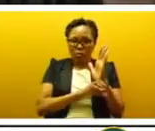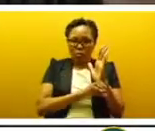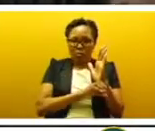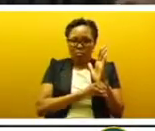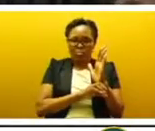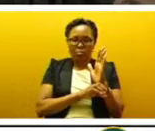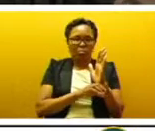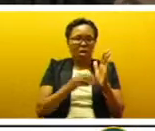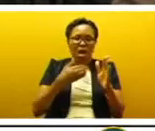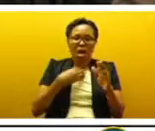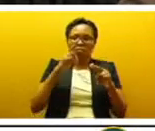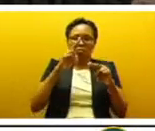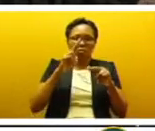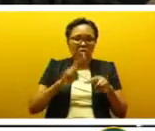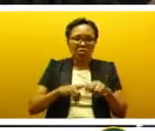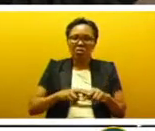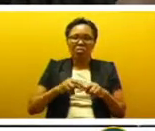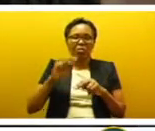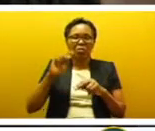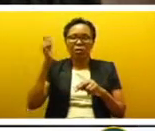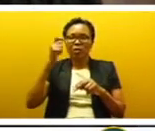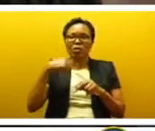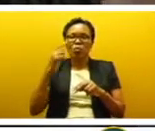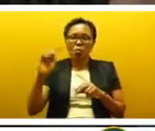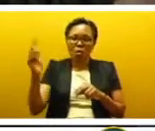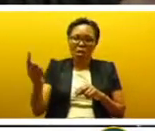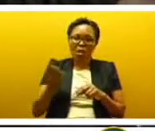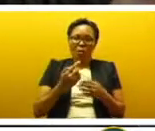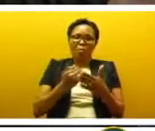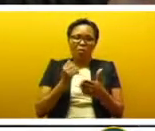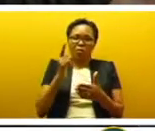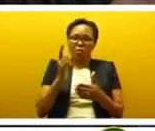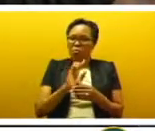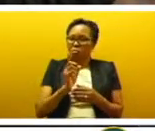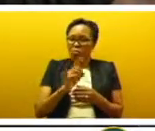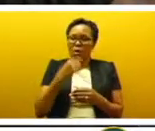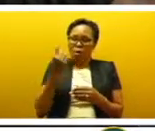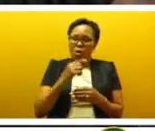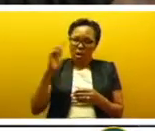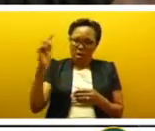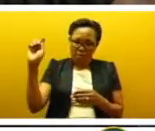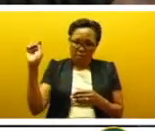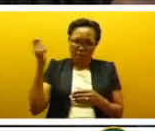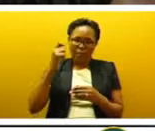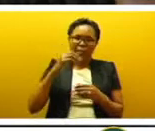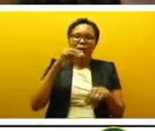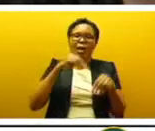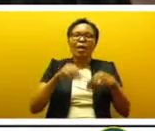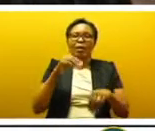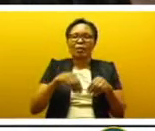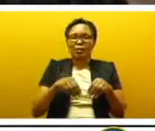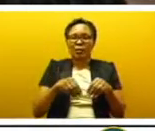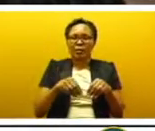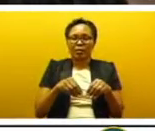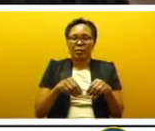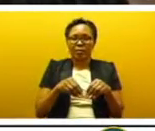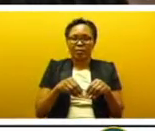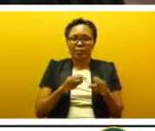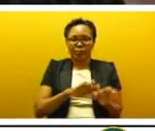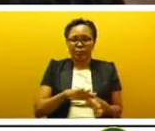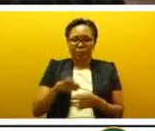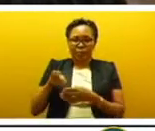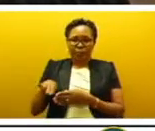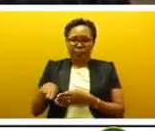no sitting president who will be appearing before you. There is only a president-elect. Now, my